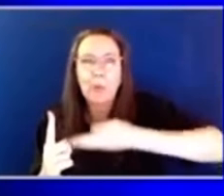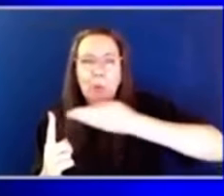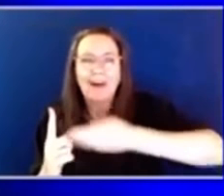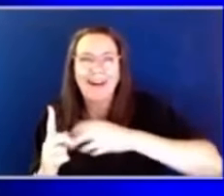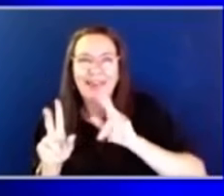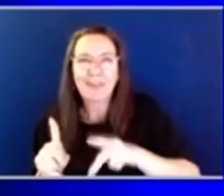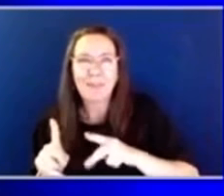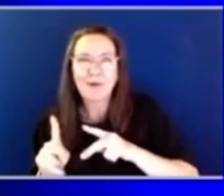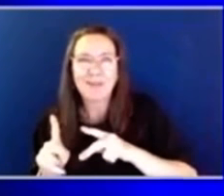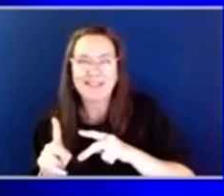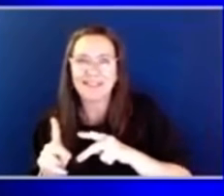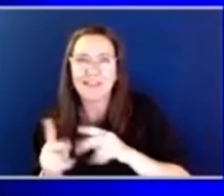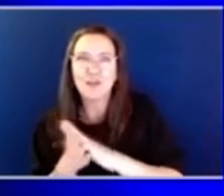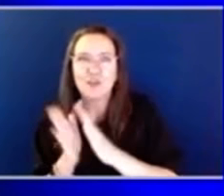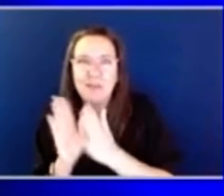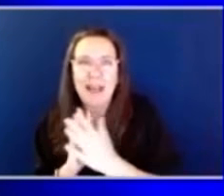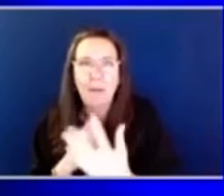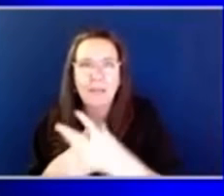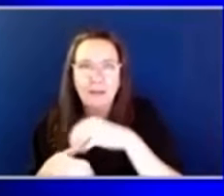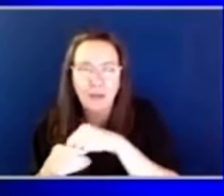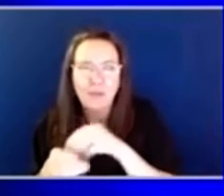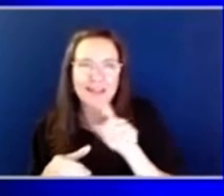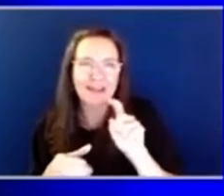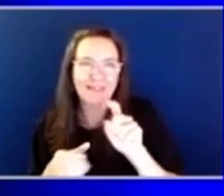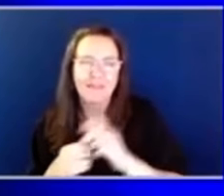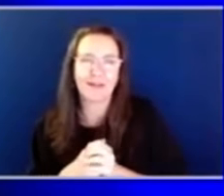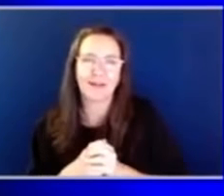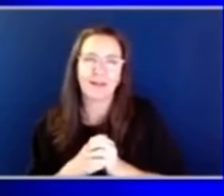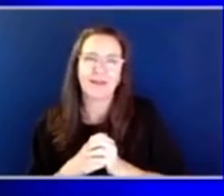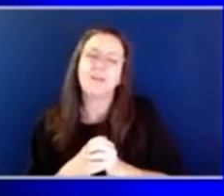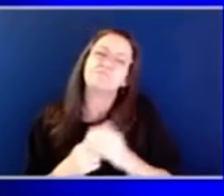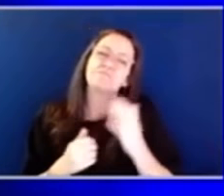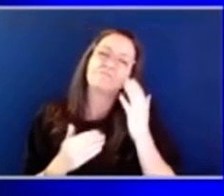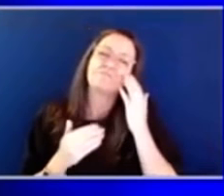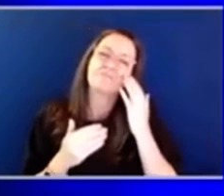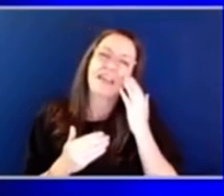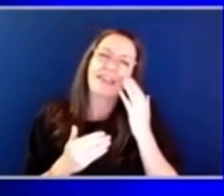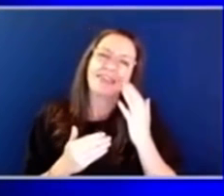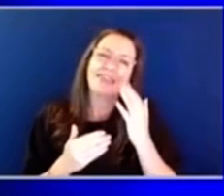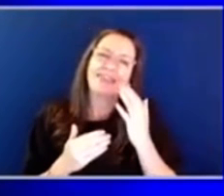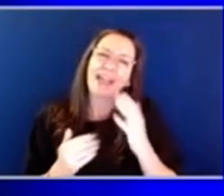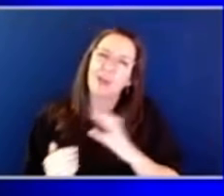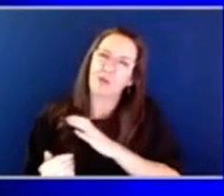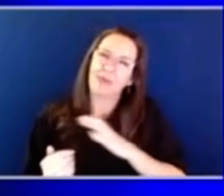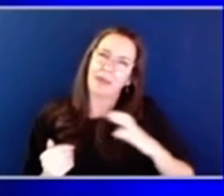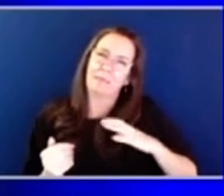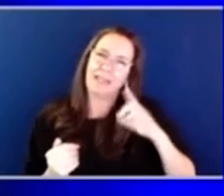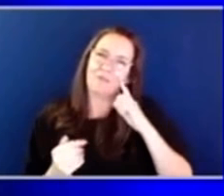person is beyond their label? On behalf of all the award recipients,